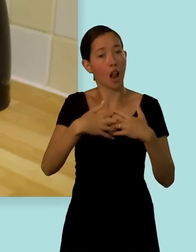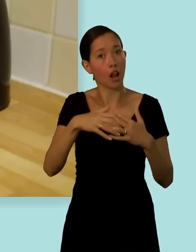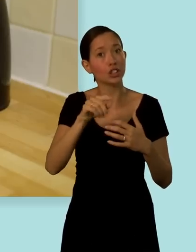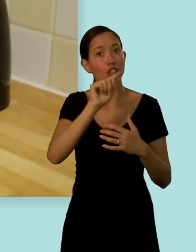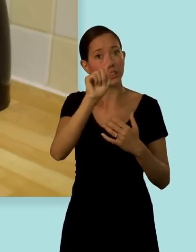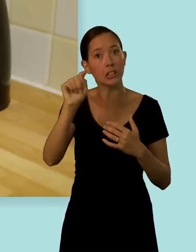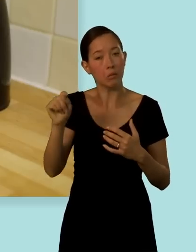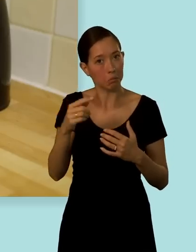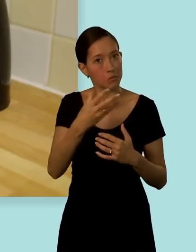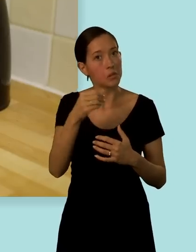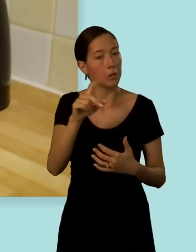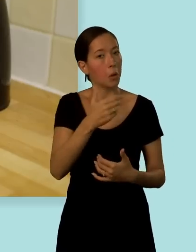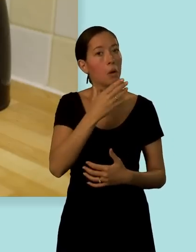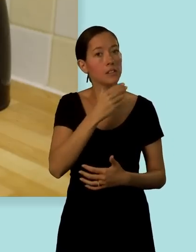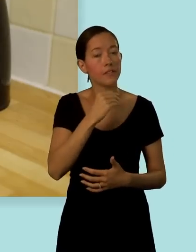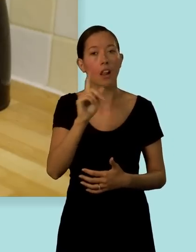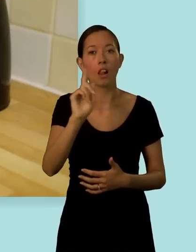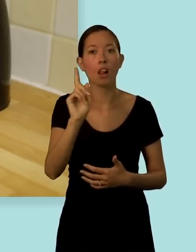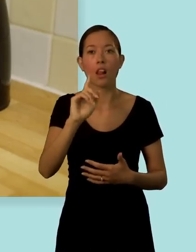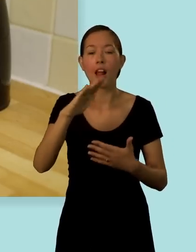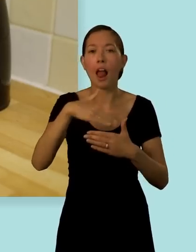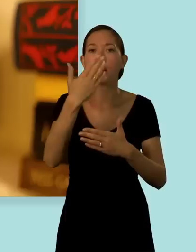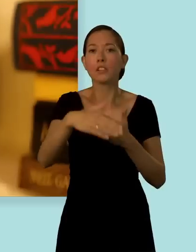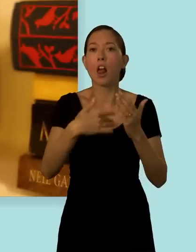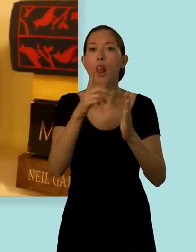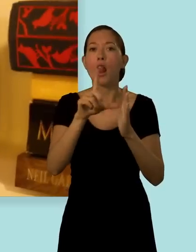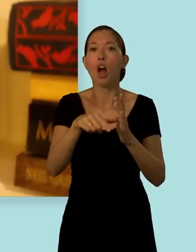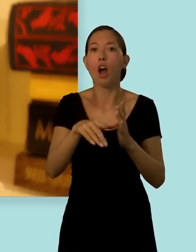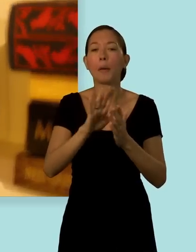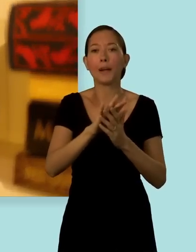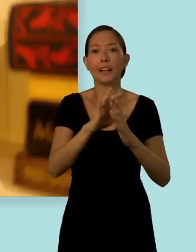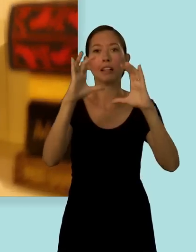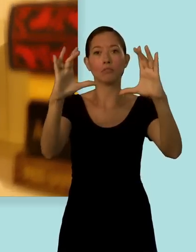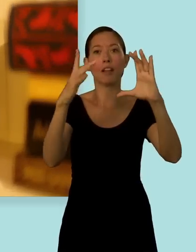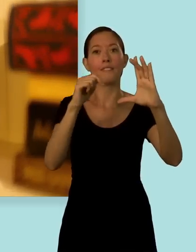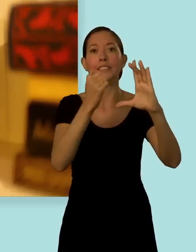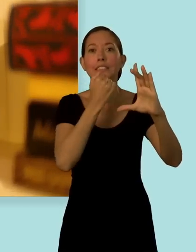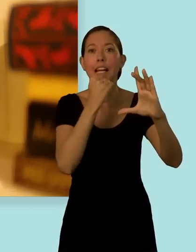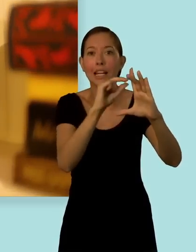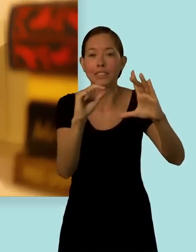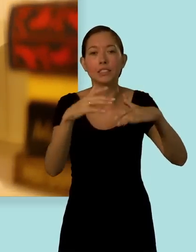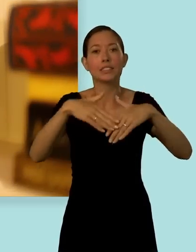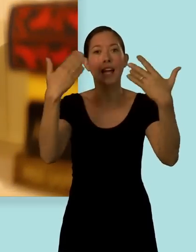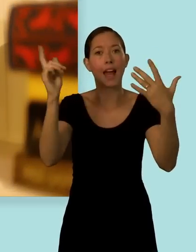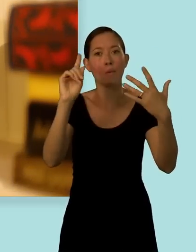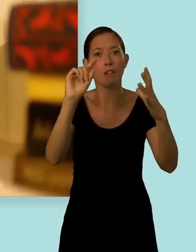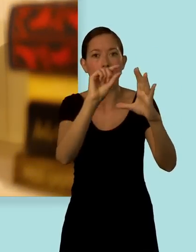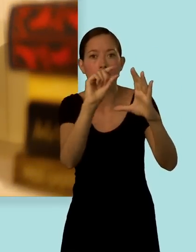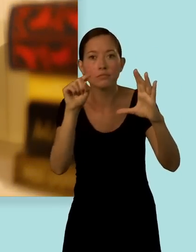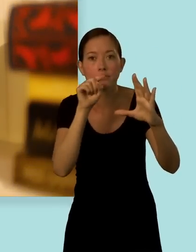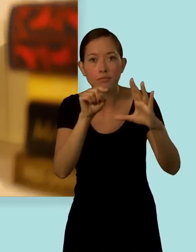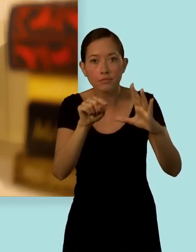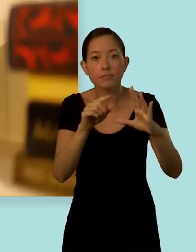There are some technological aids that people can find useful. These include calendar clocks which show the date and the day of the